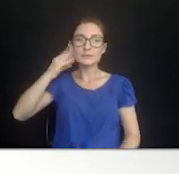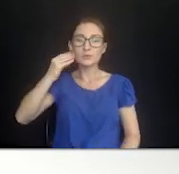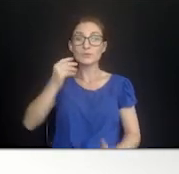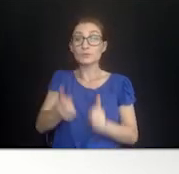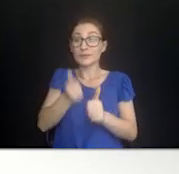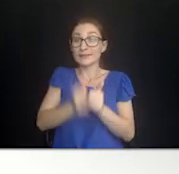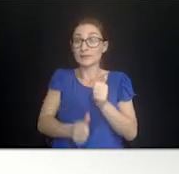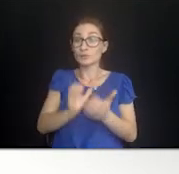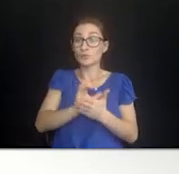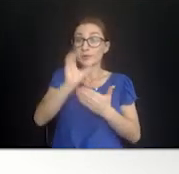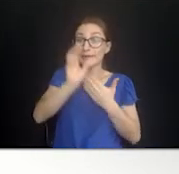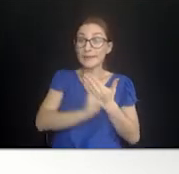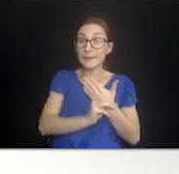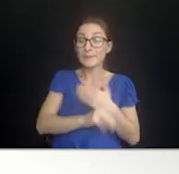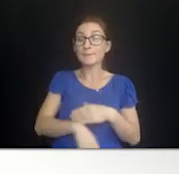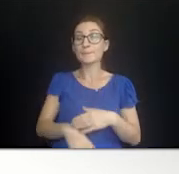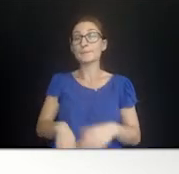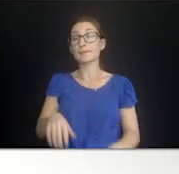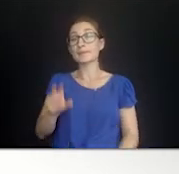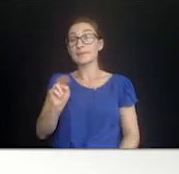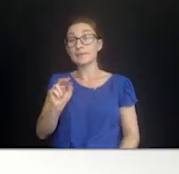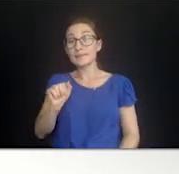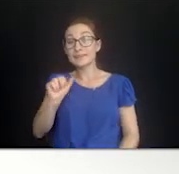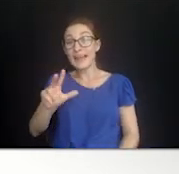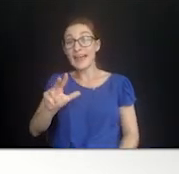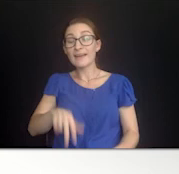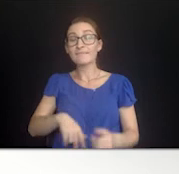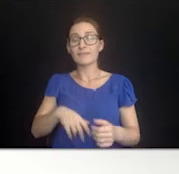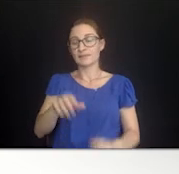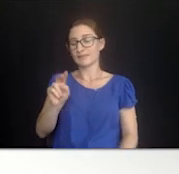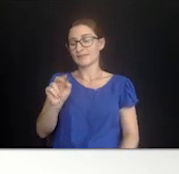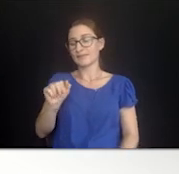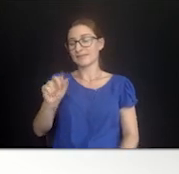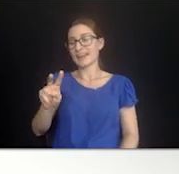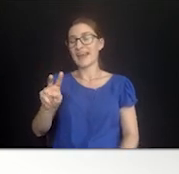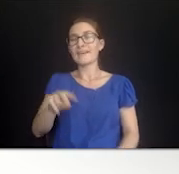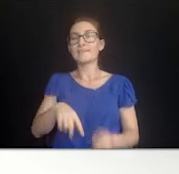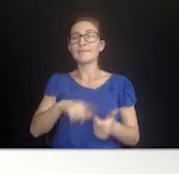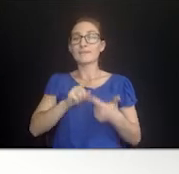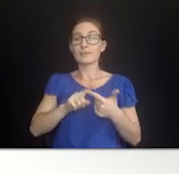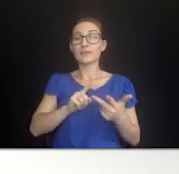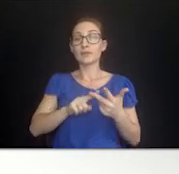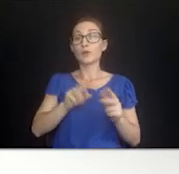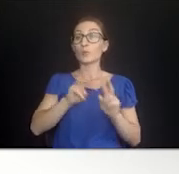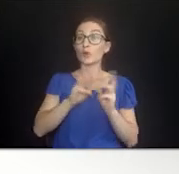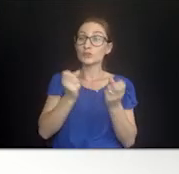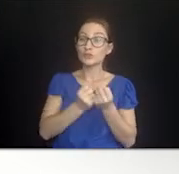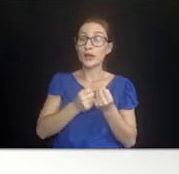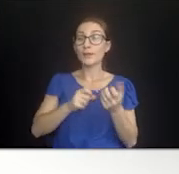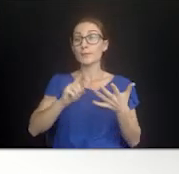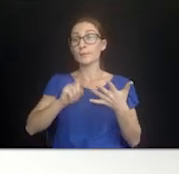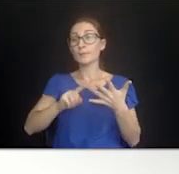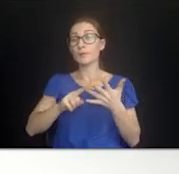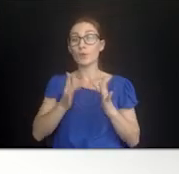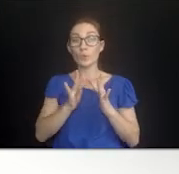experience with each of the curriculum and the My Navigator and all the workshops and webinars. So, and of